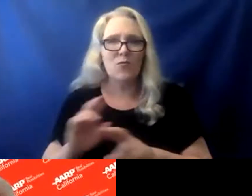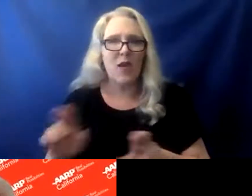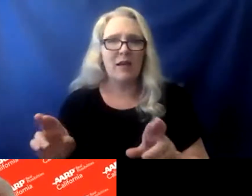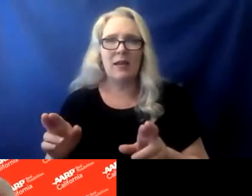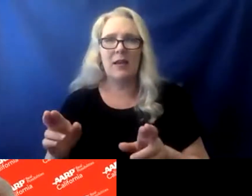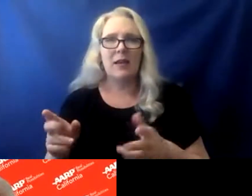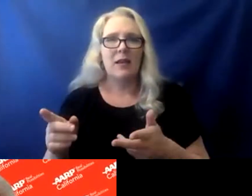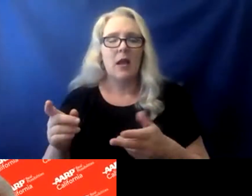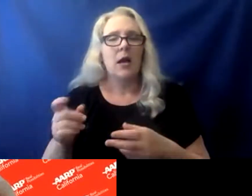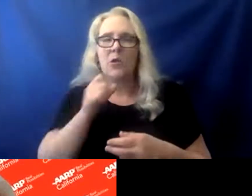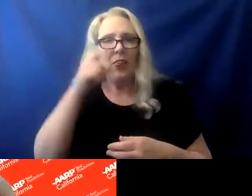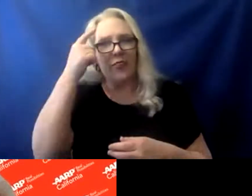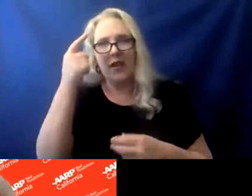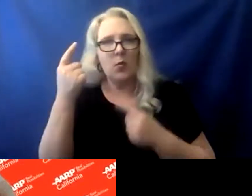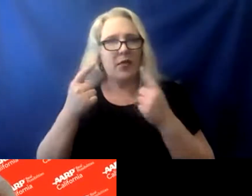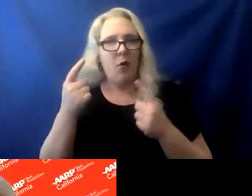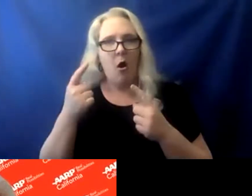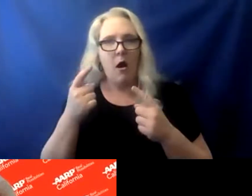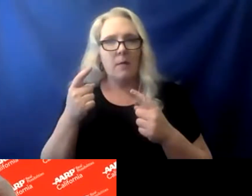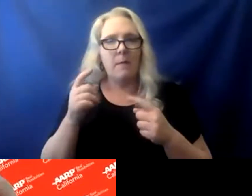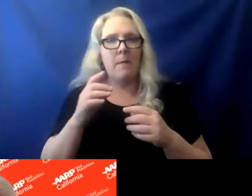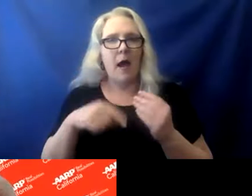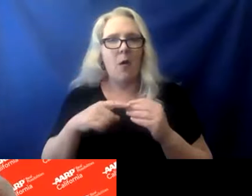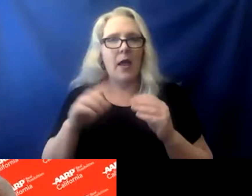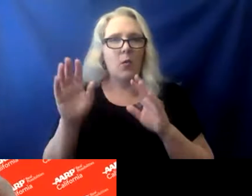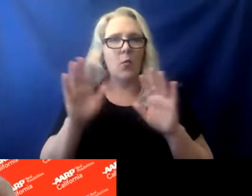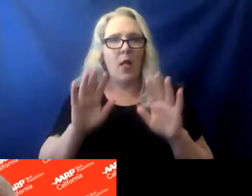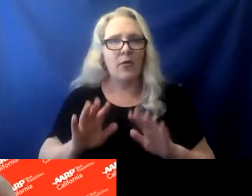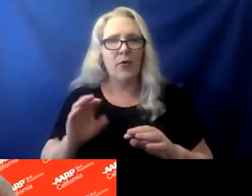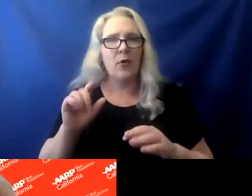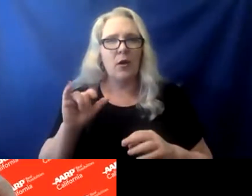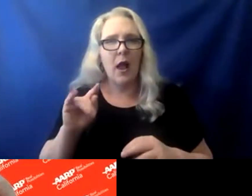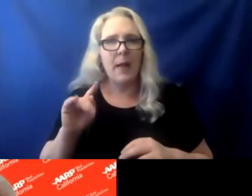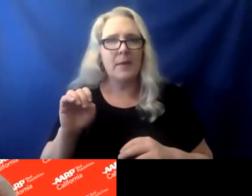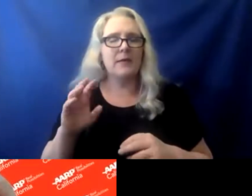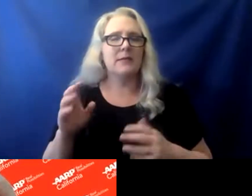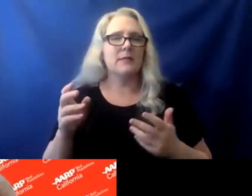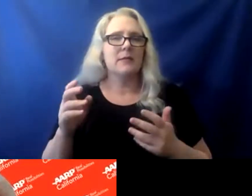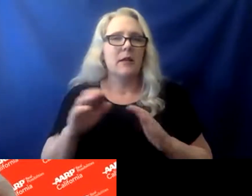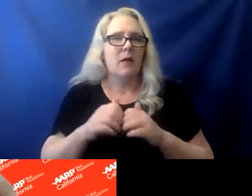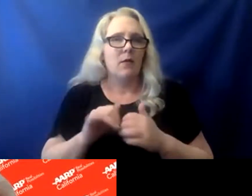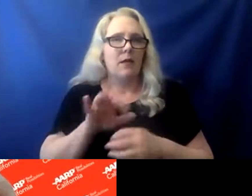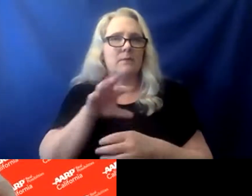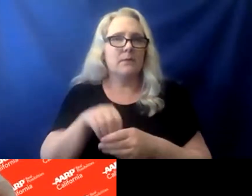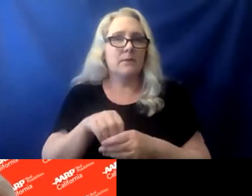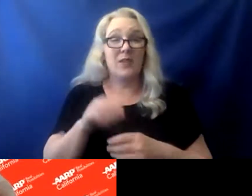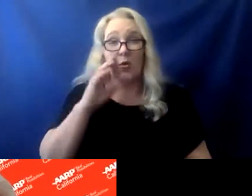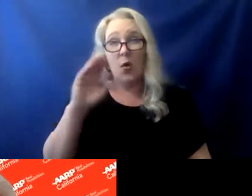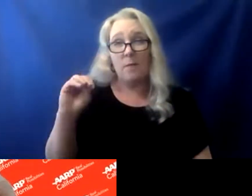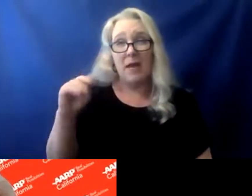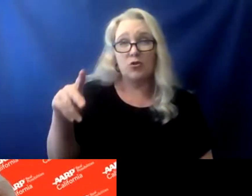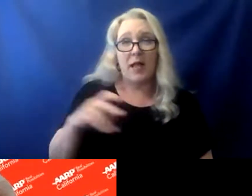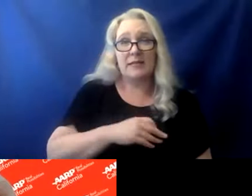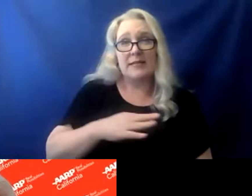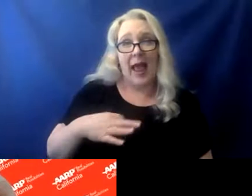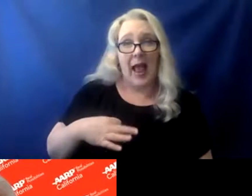mature? I don't think we've thought through how climate or affording could happen. And I'll just be super candid. Part of that is, the master plan staff